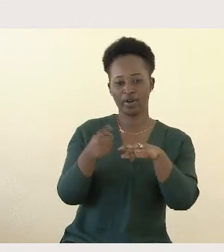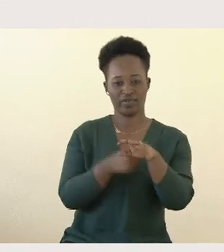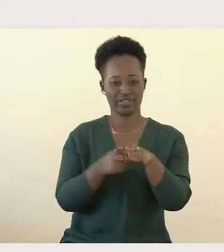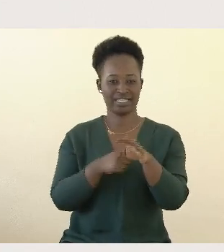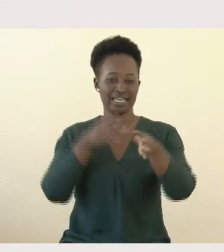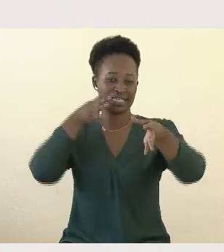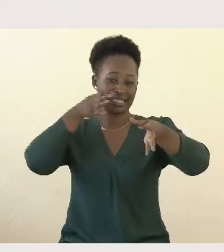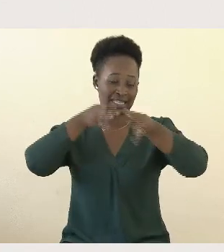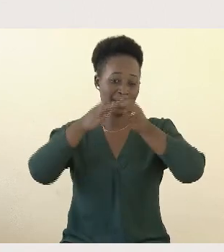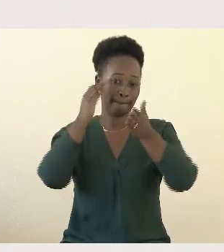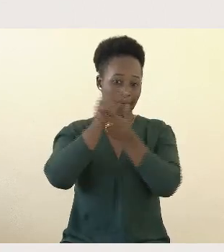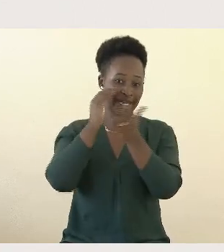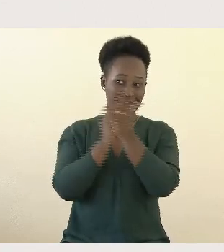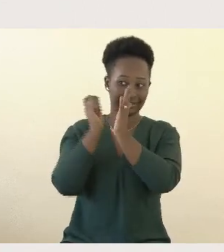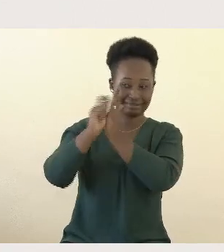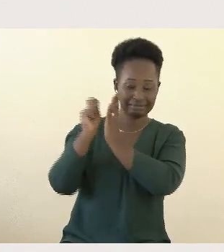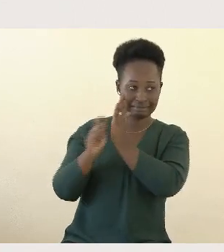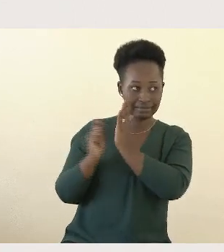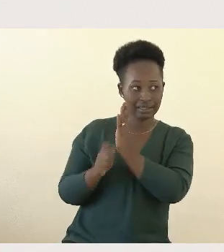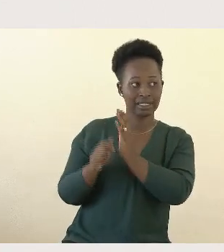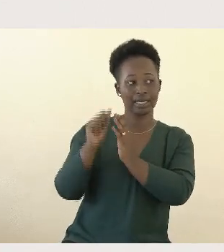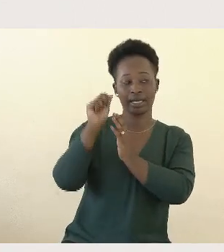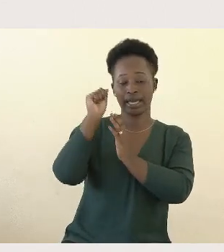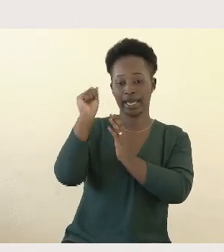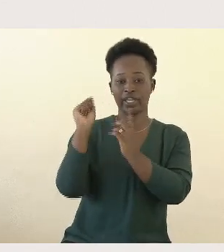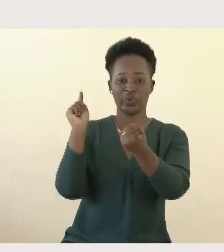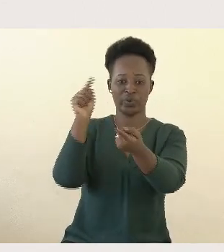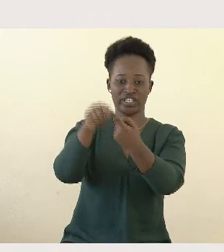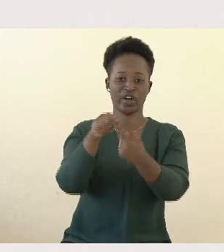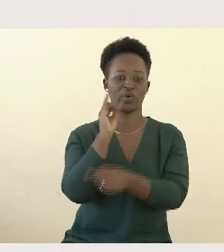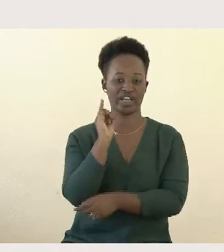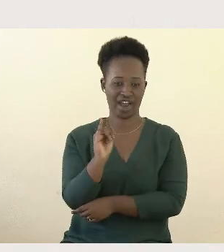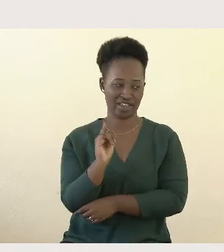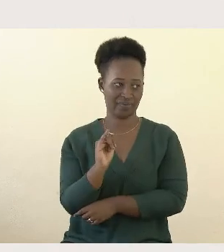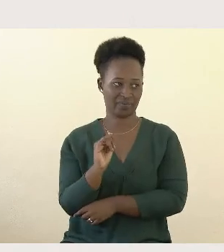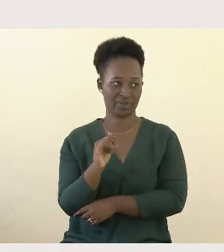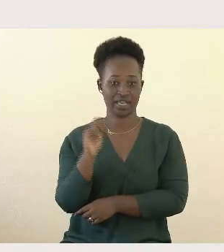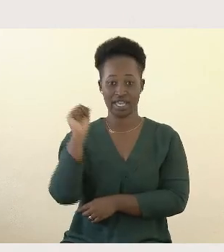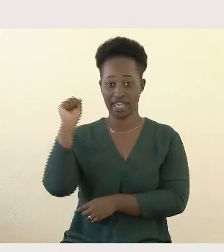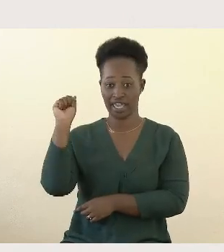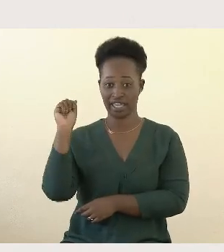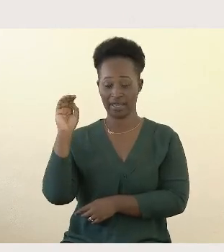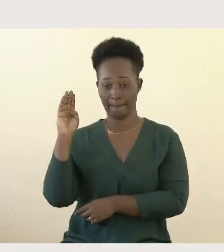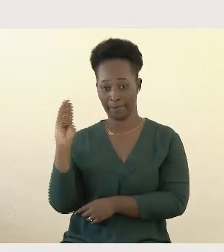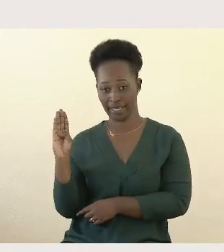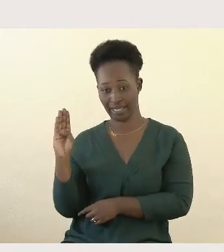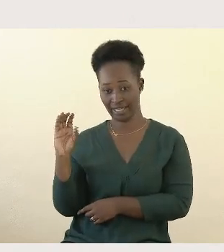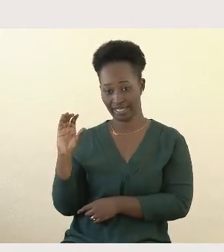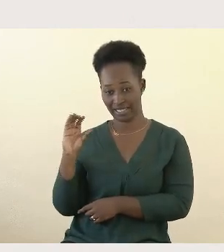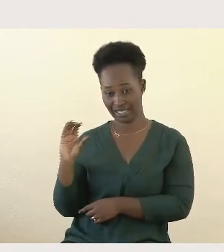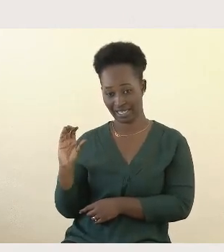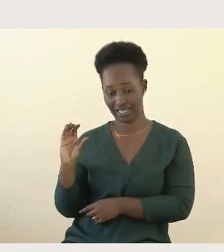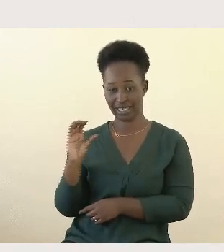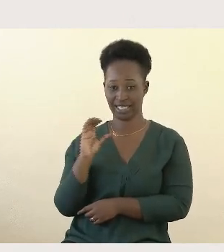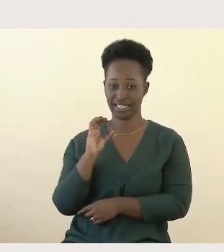Identify the parts labeled by the letters from A up to I. That is A, that is A, that is B, that